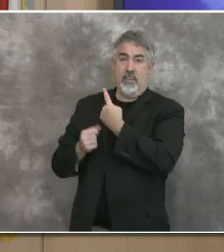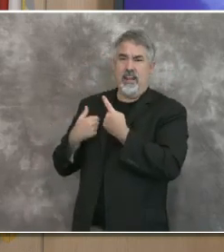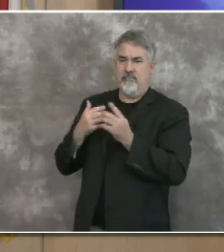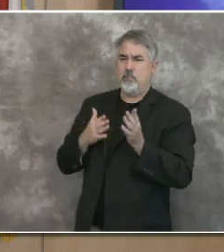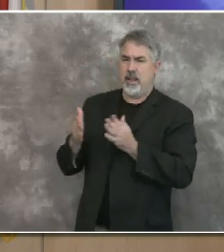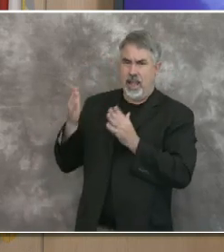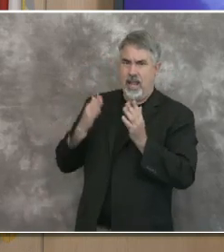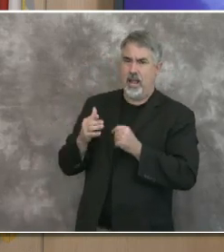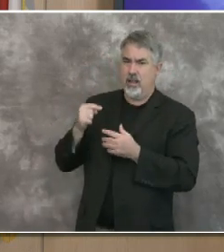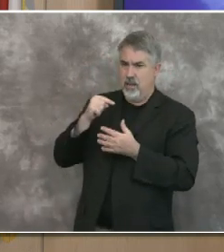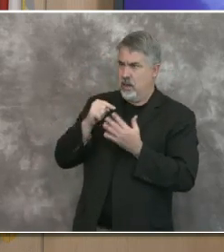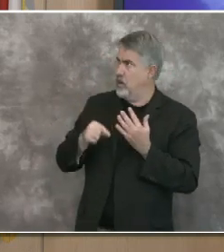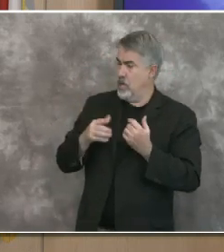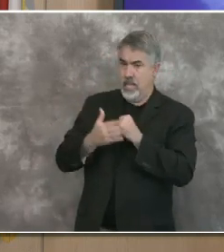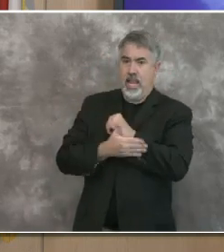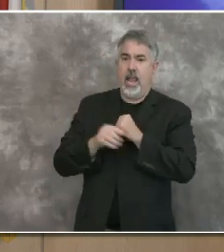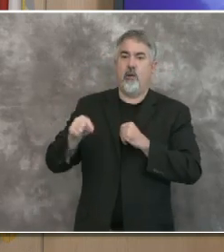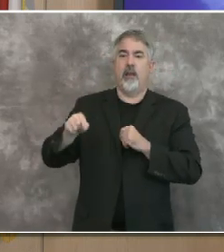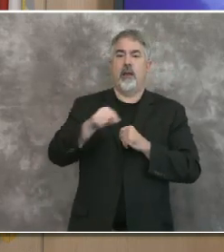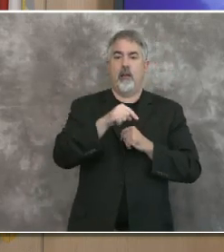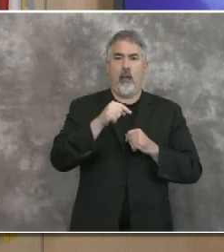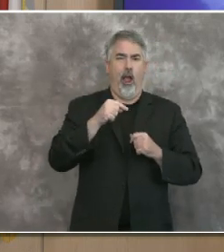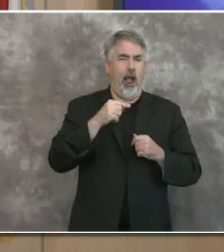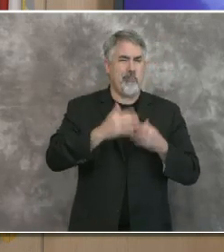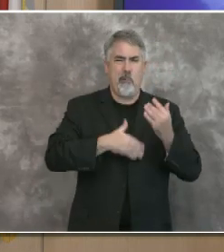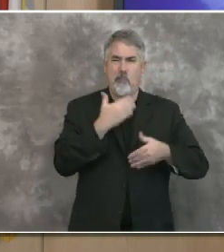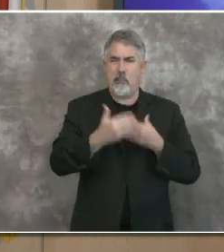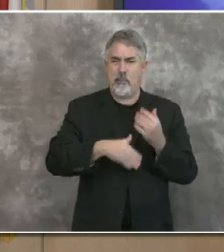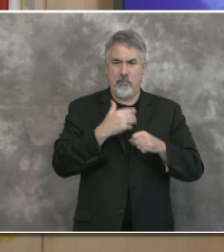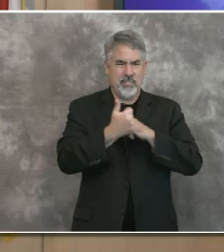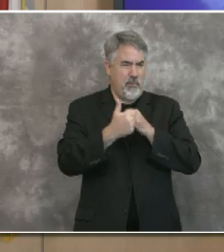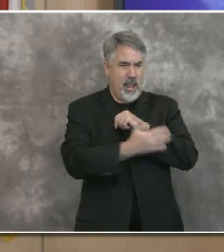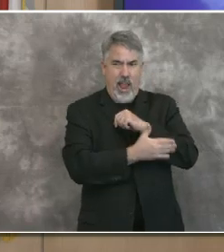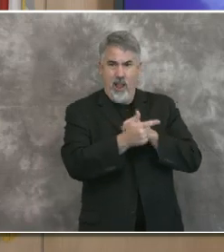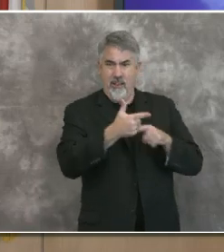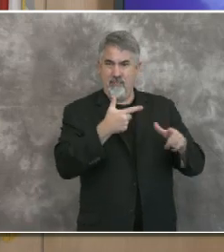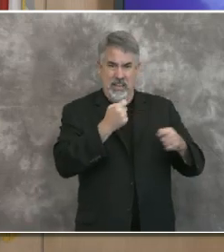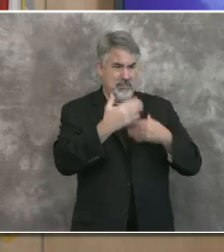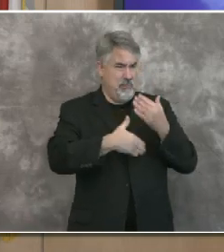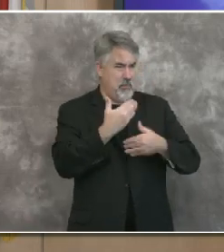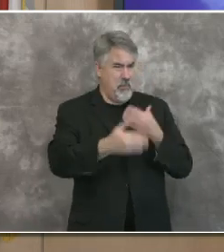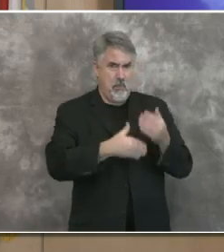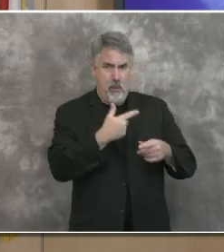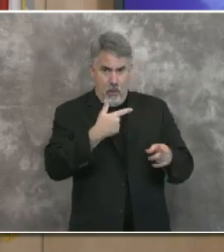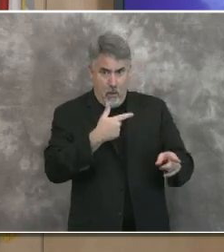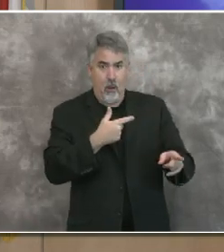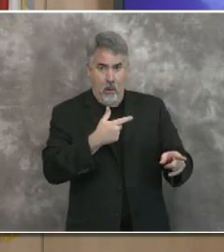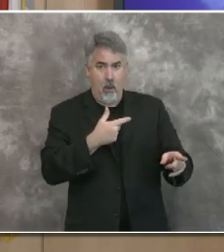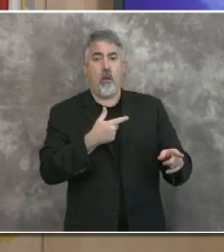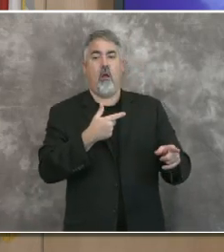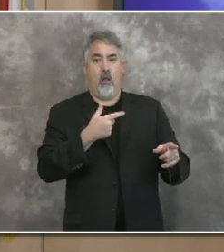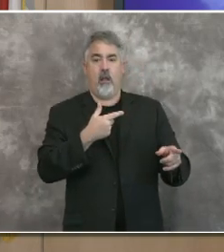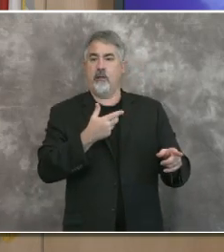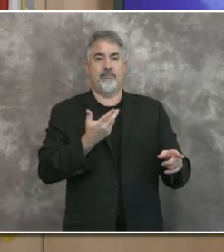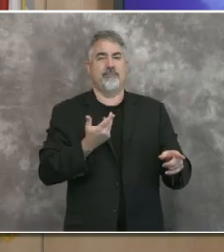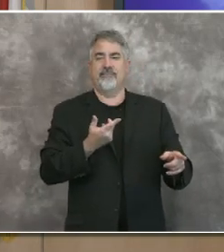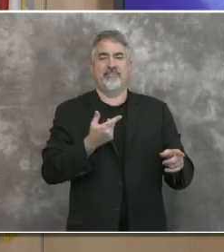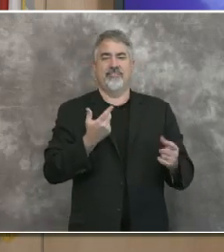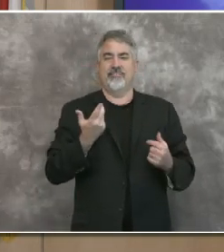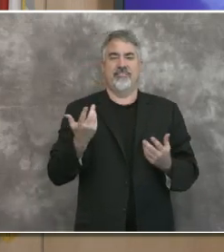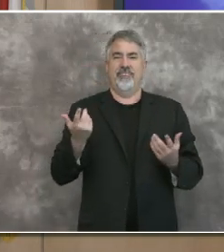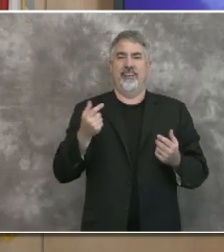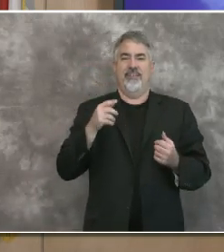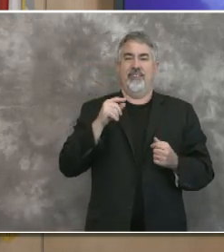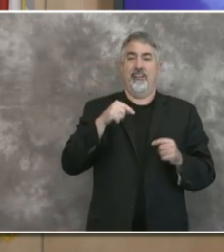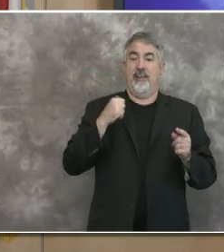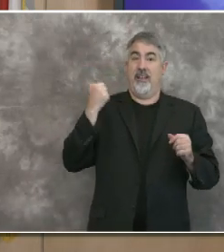this if they meet certain criteria. Unfortunately, San Diego County does not and will not in the foreseeable future meet that